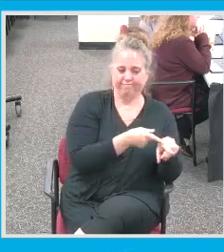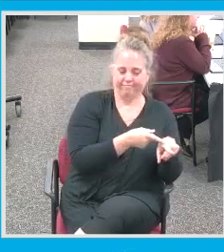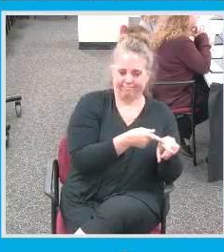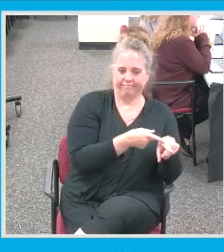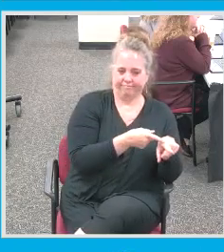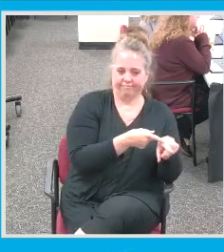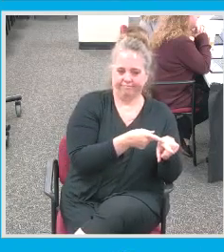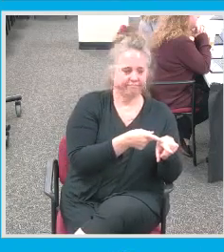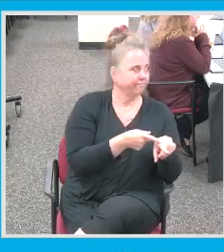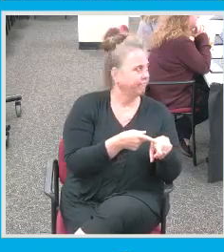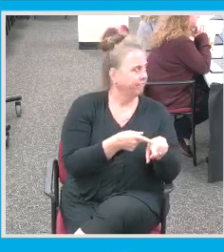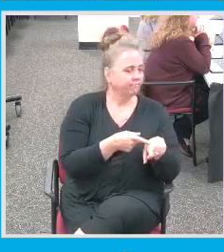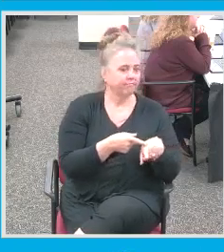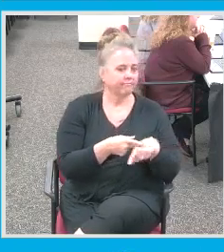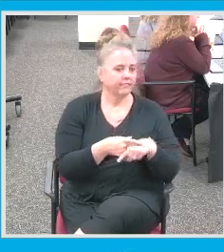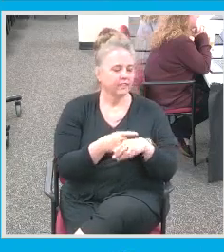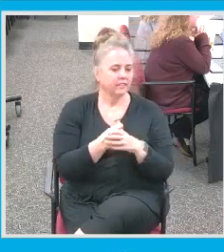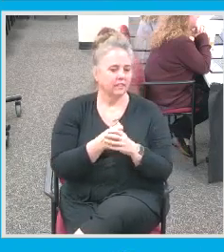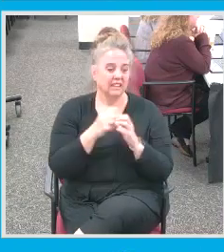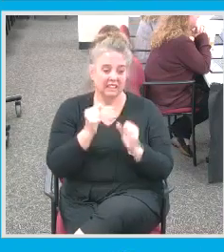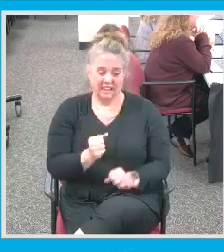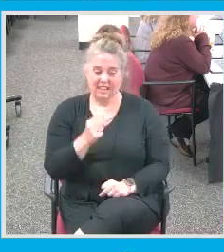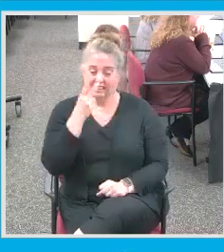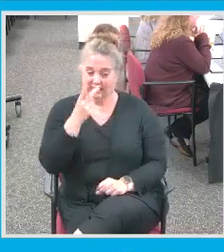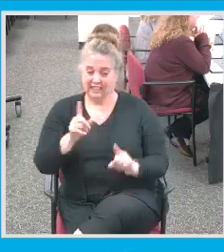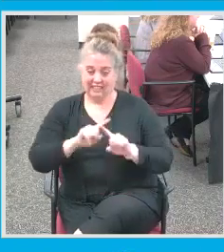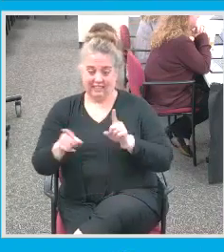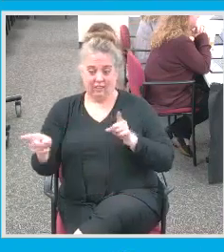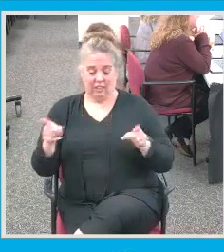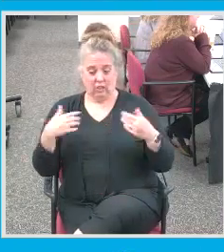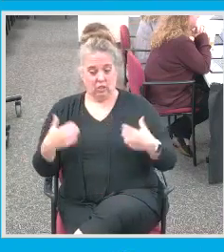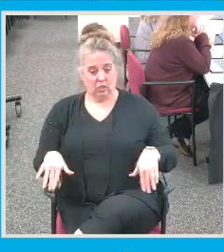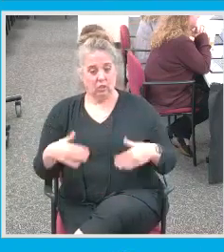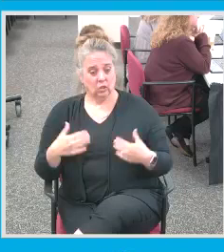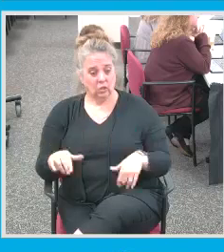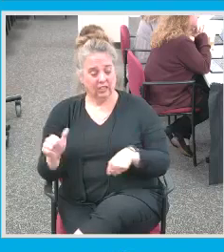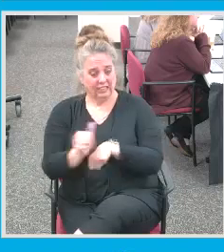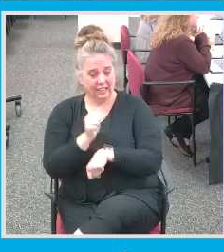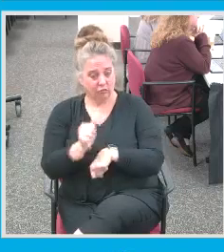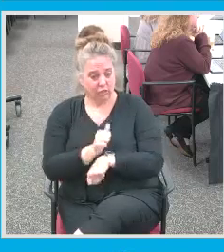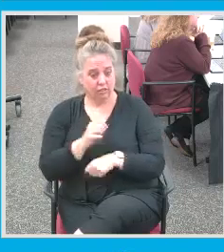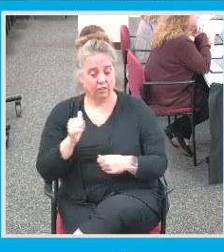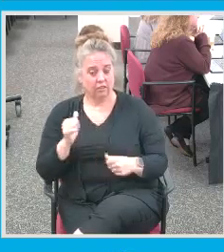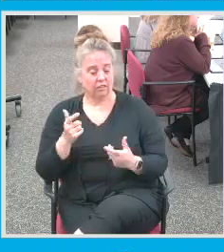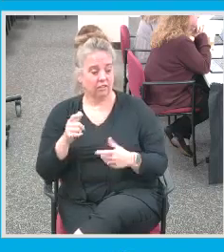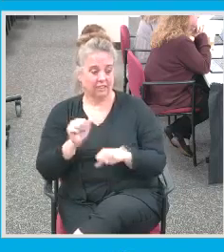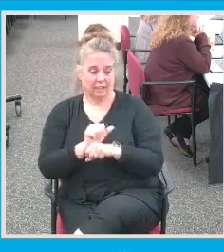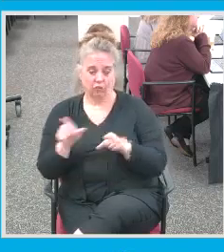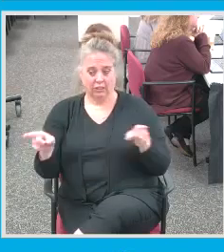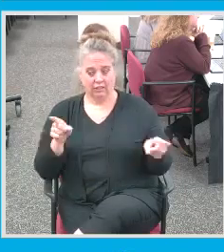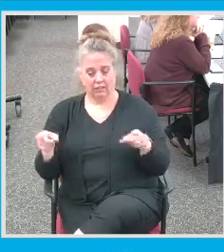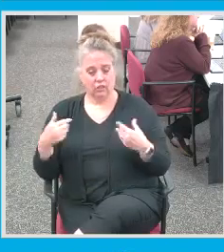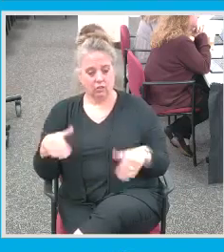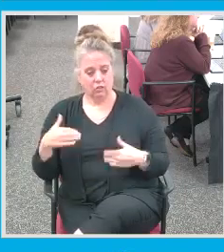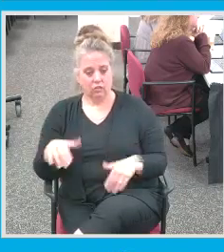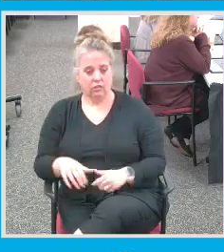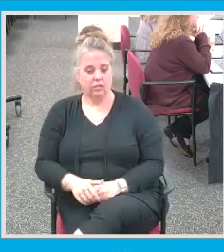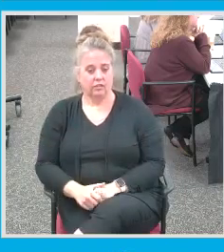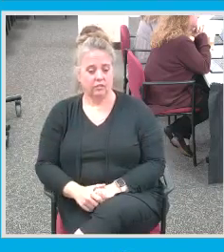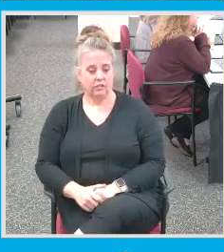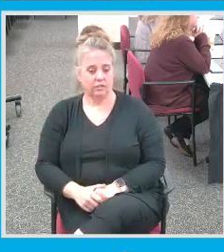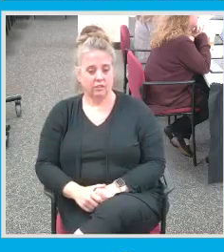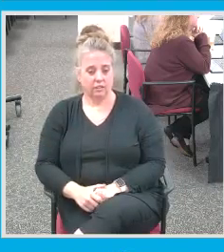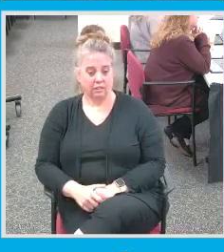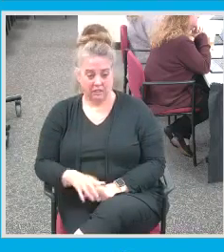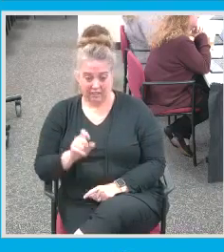could see the defects, the dangers of what they can do to your lungs. So it was black and nasty looking? Yeah, like